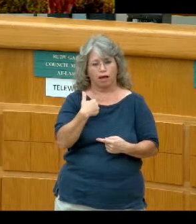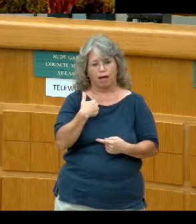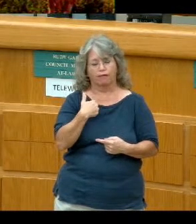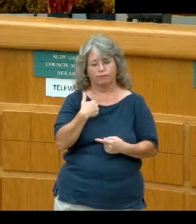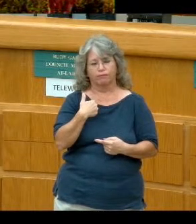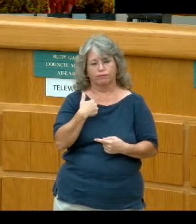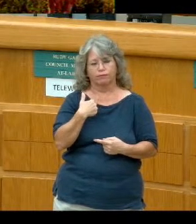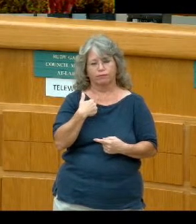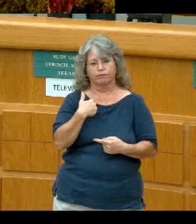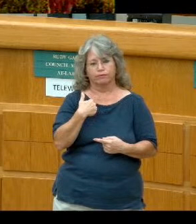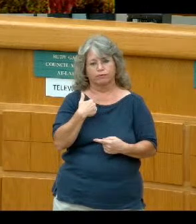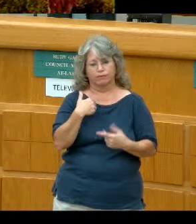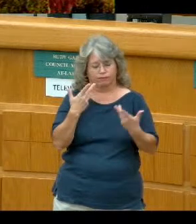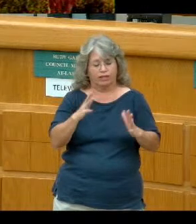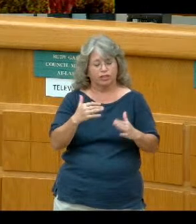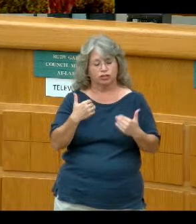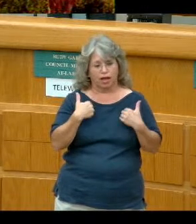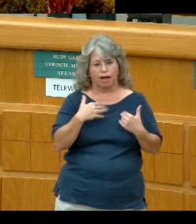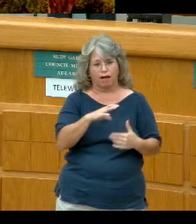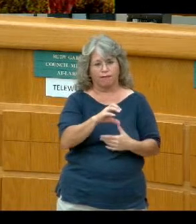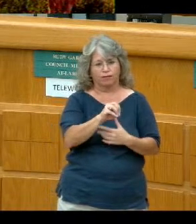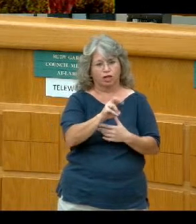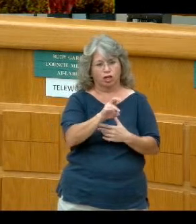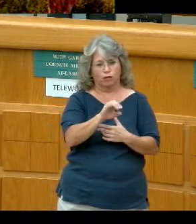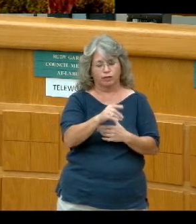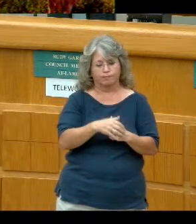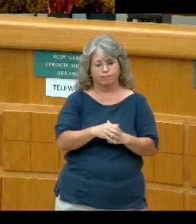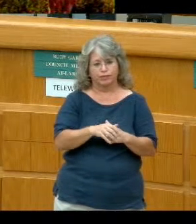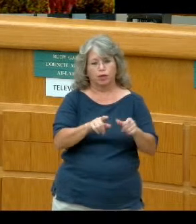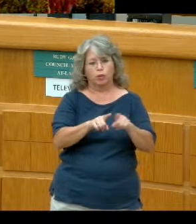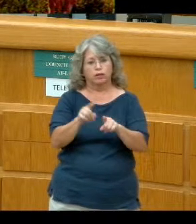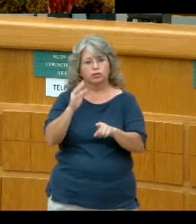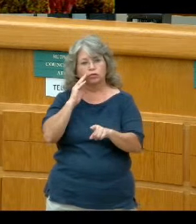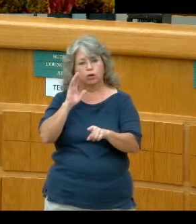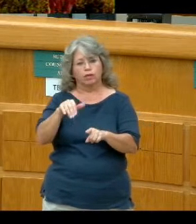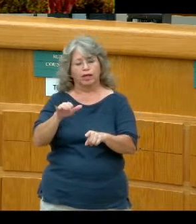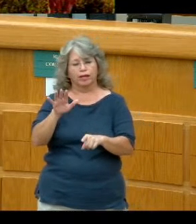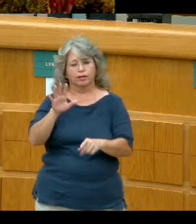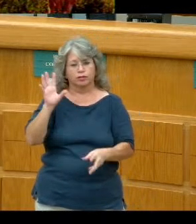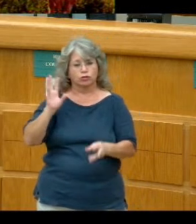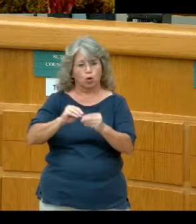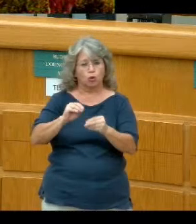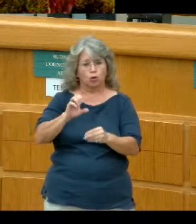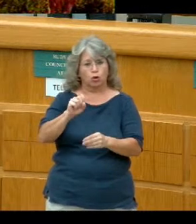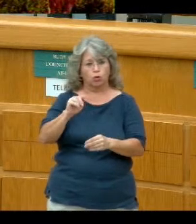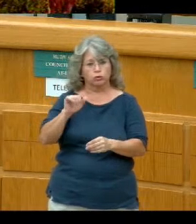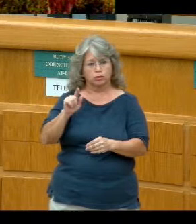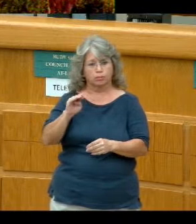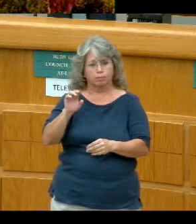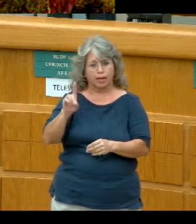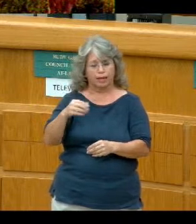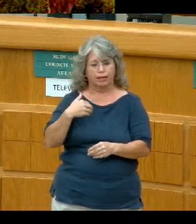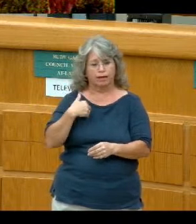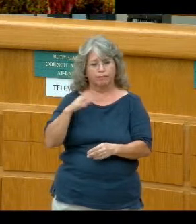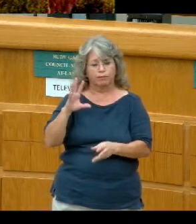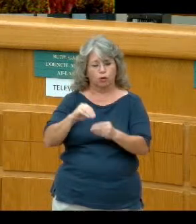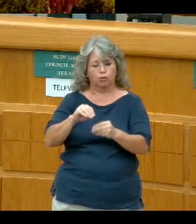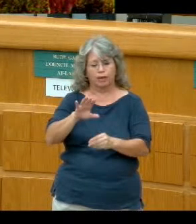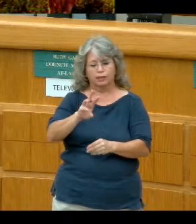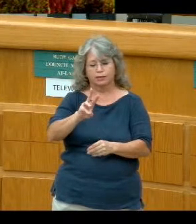get to 70%. We also know that there's been about 640 people that have died in the coastal bend